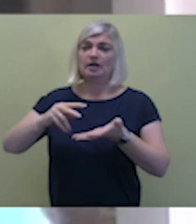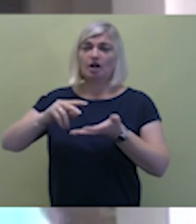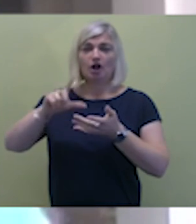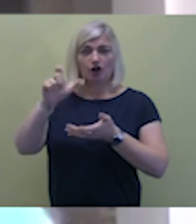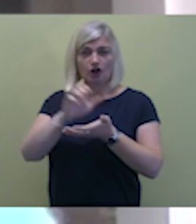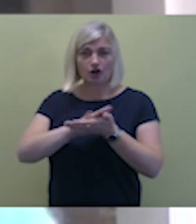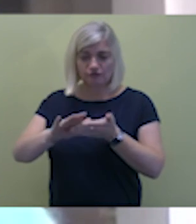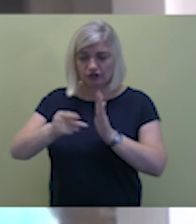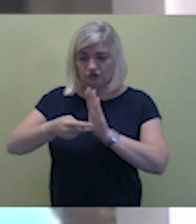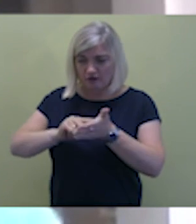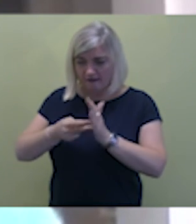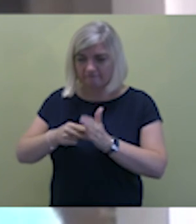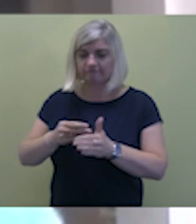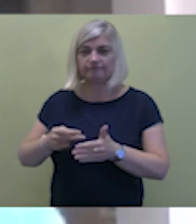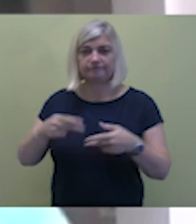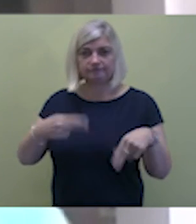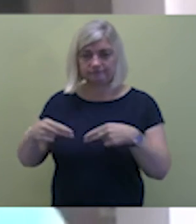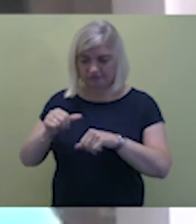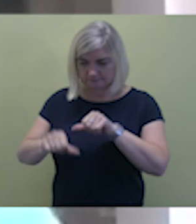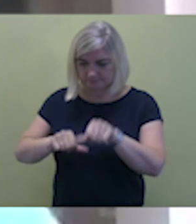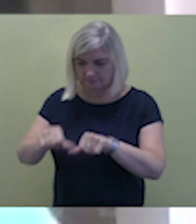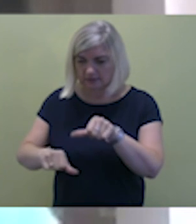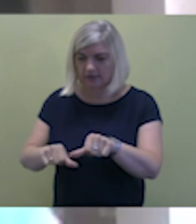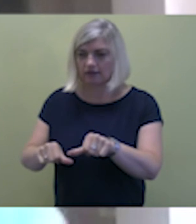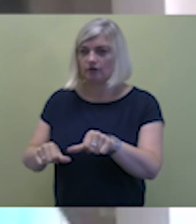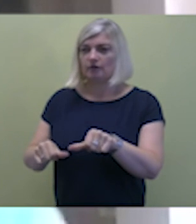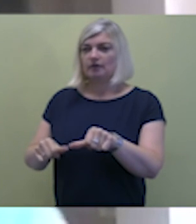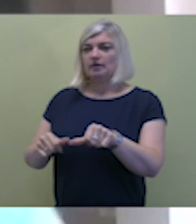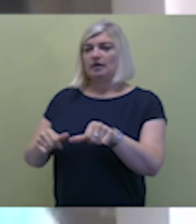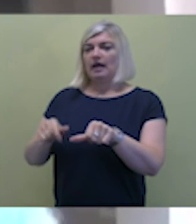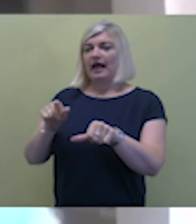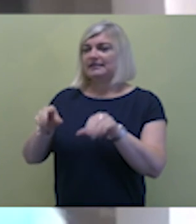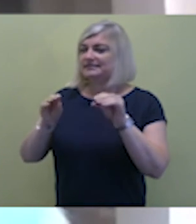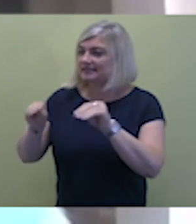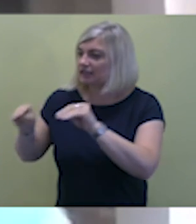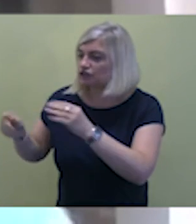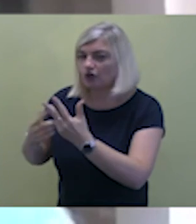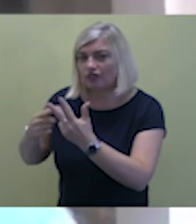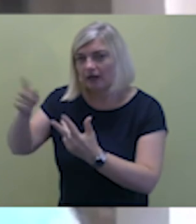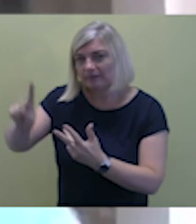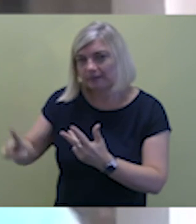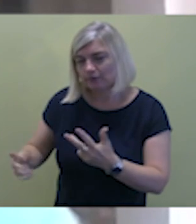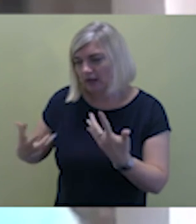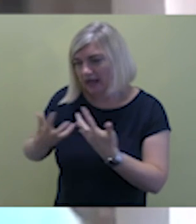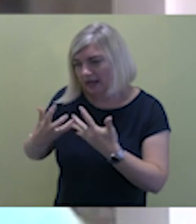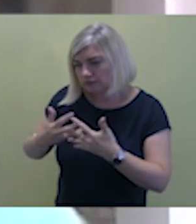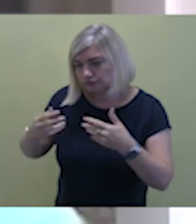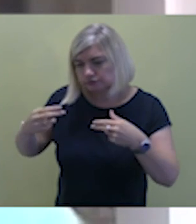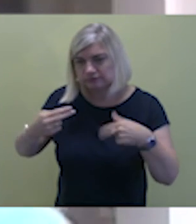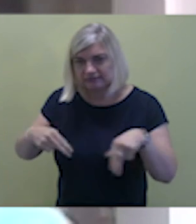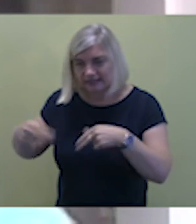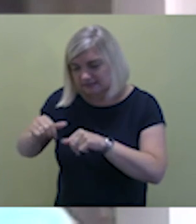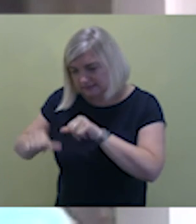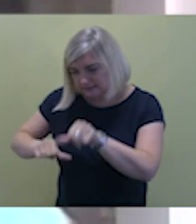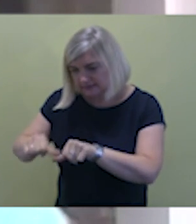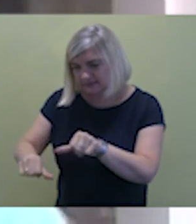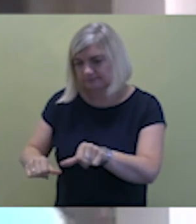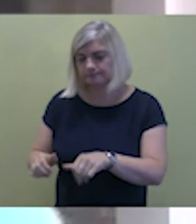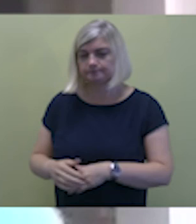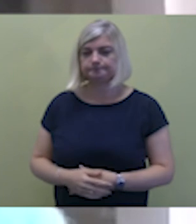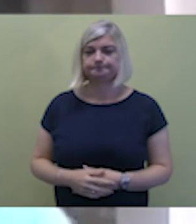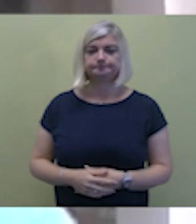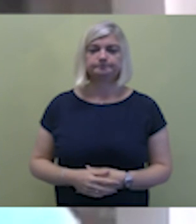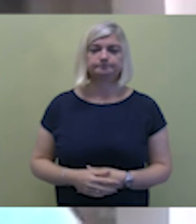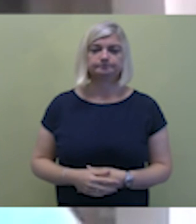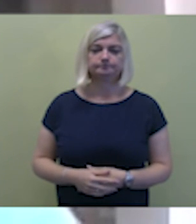for others, and being able to learn how to teach that choreography and turn it into large performance pieces. We're very project-based within